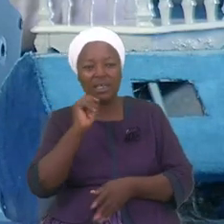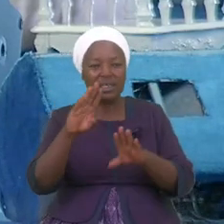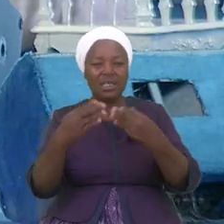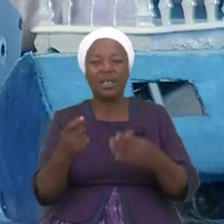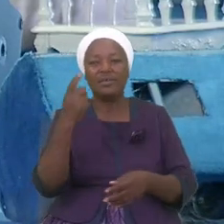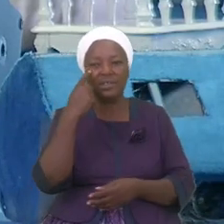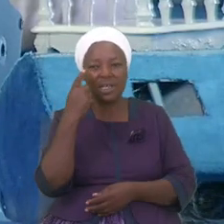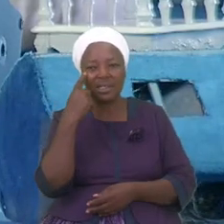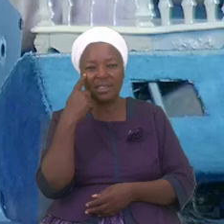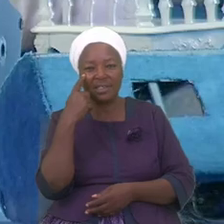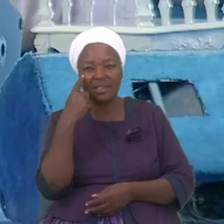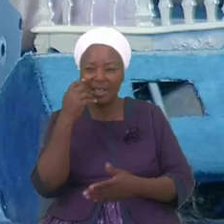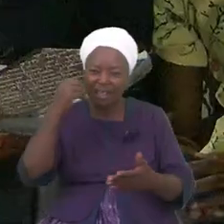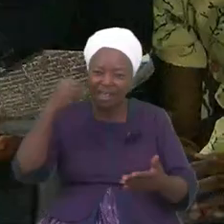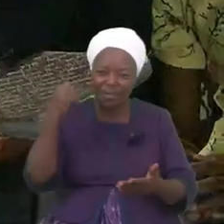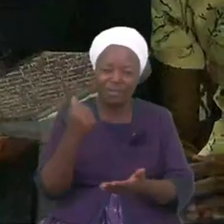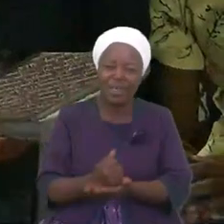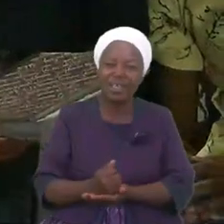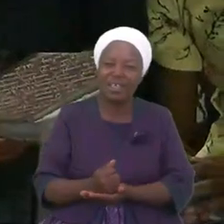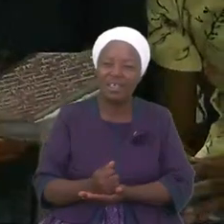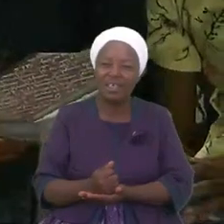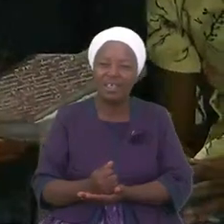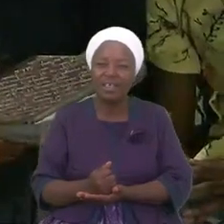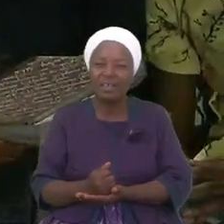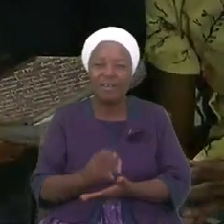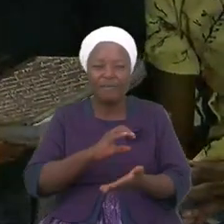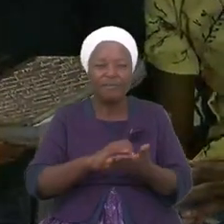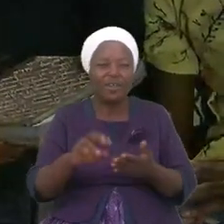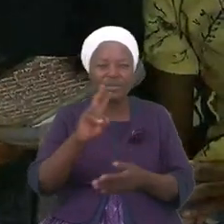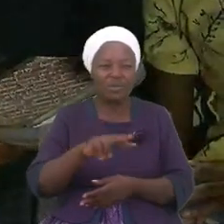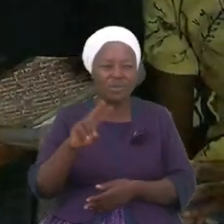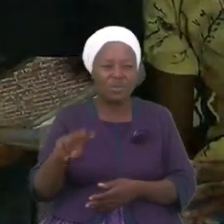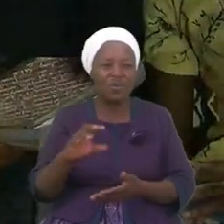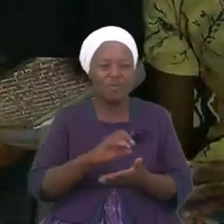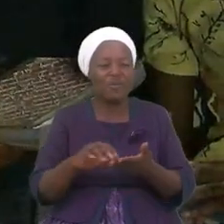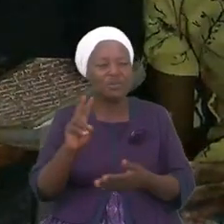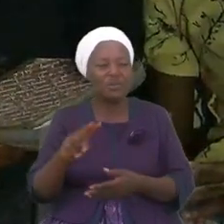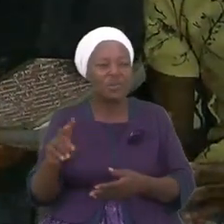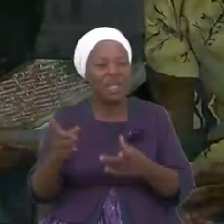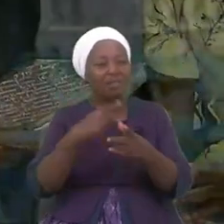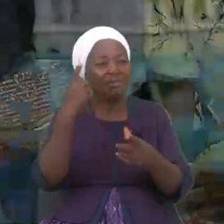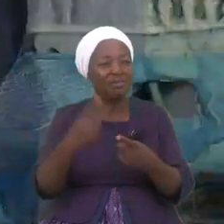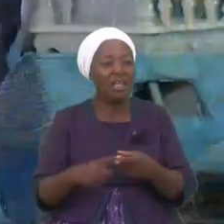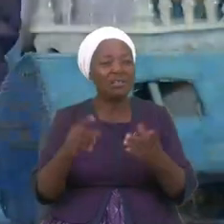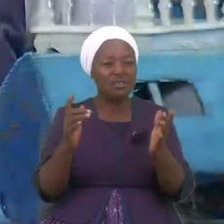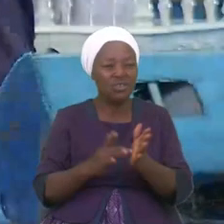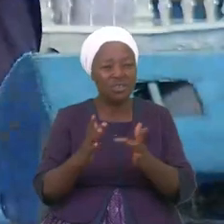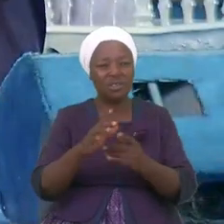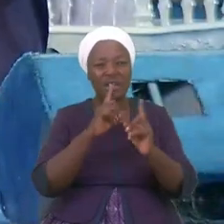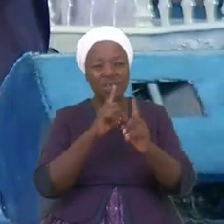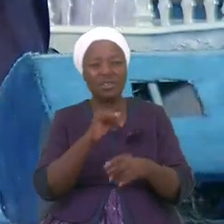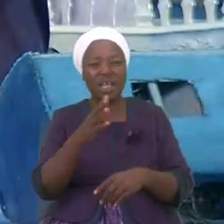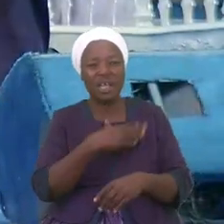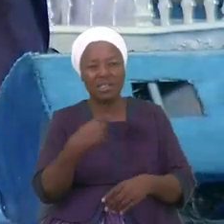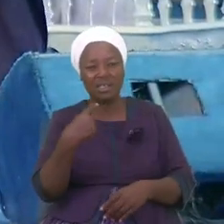sight. Amen. Verse 22. In verse 22, it says, then Jesus answered and